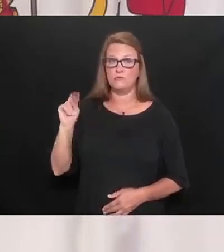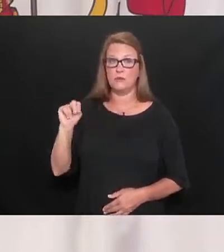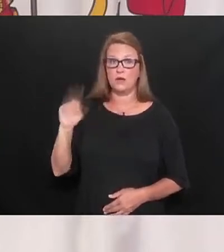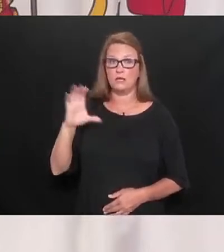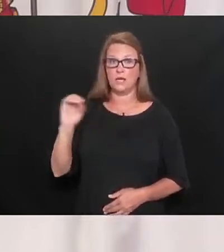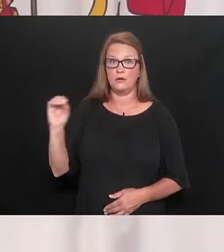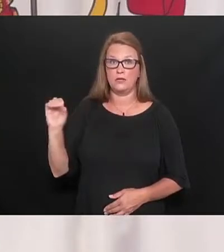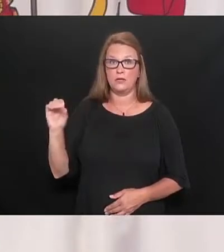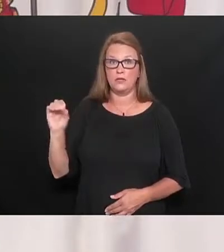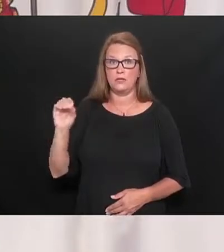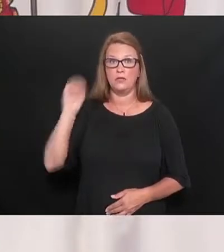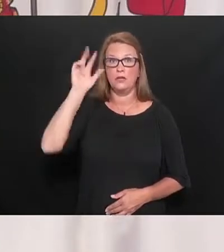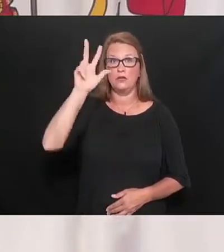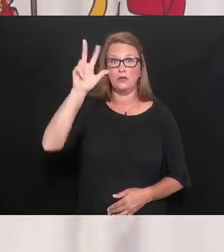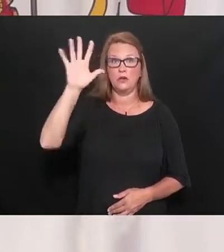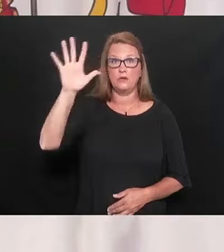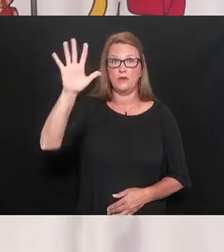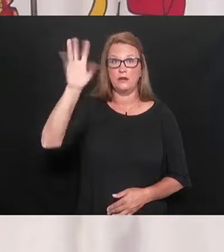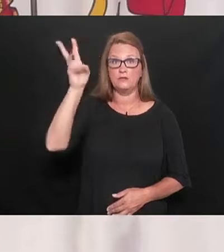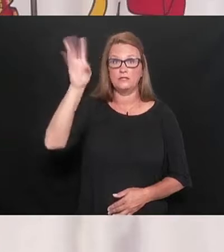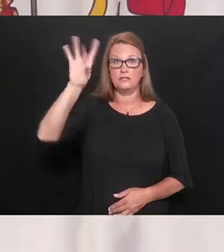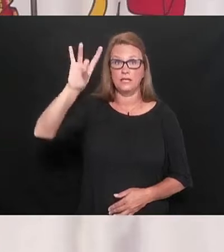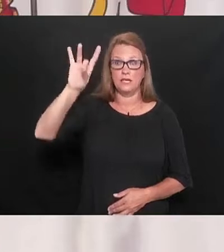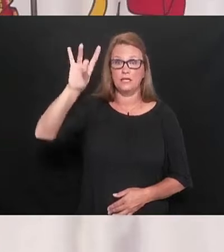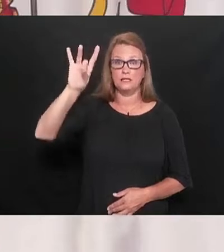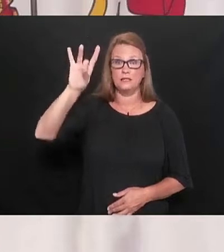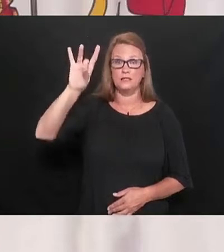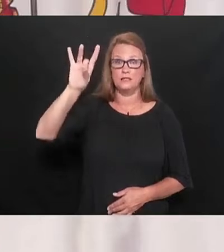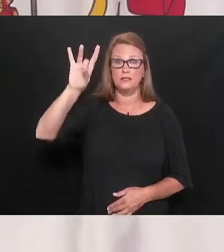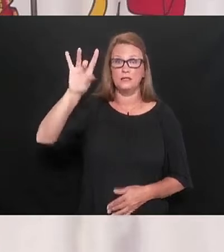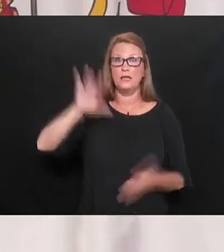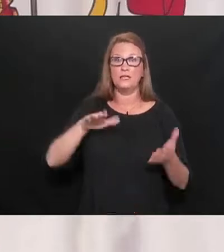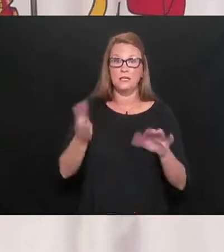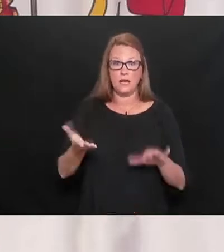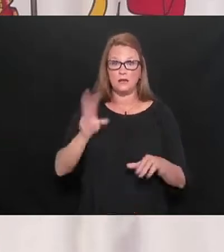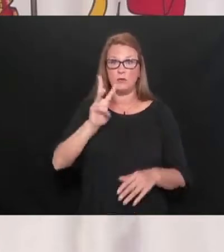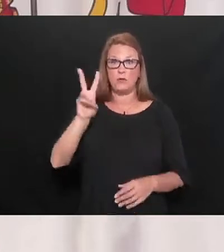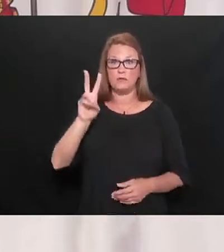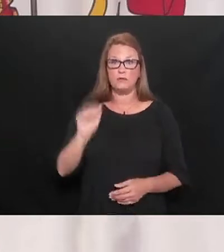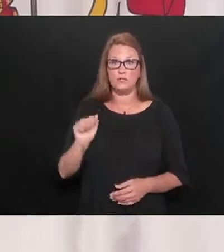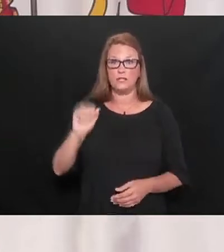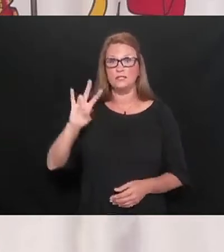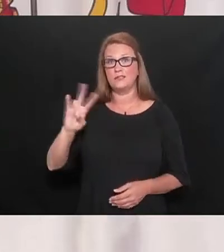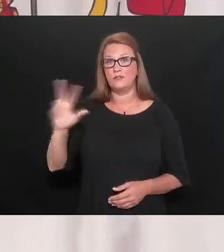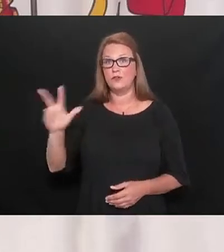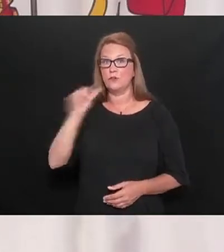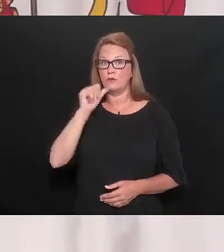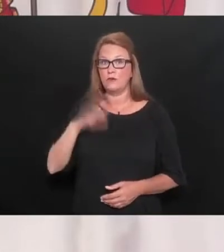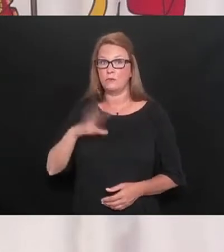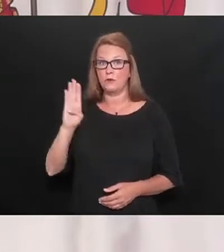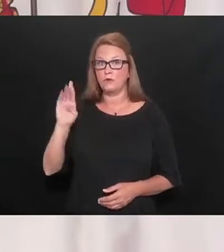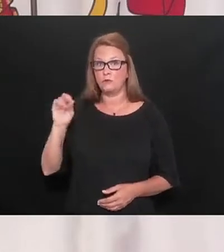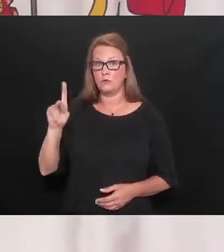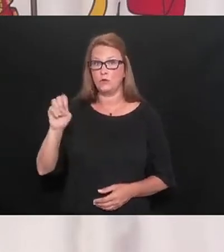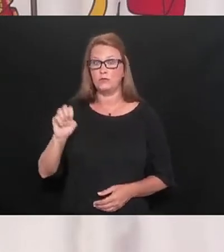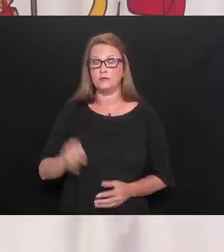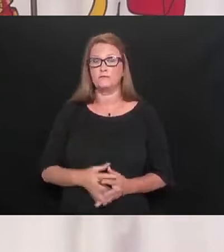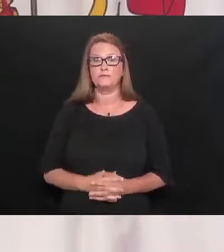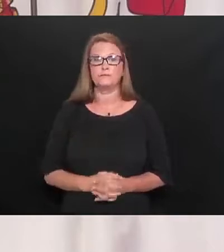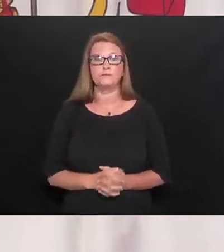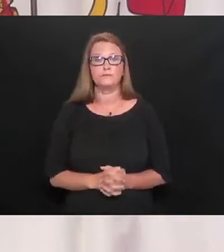County. And the 3,568th death in West Virginia is a 73-year-old female from Brooke County.